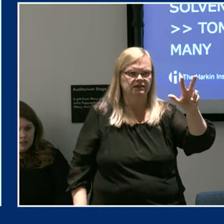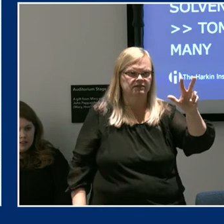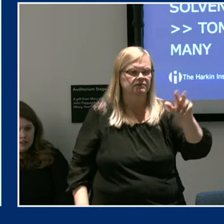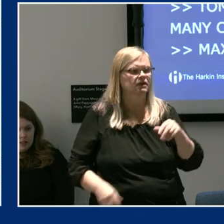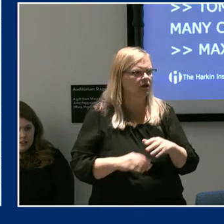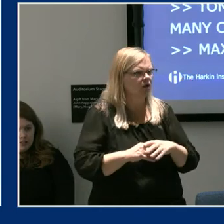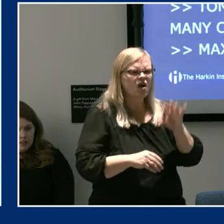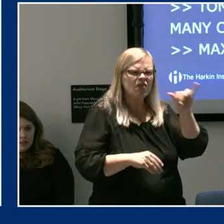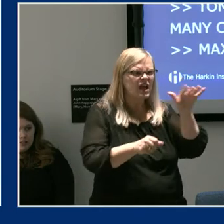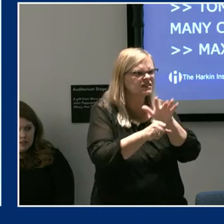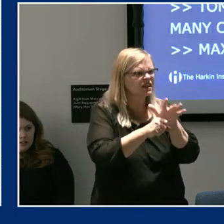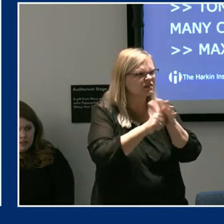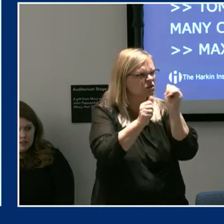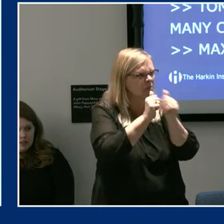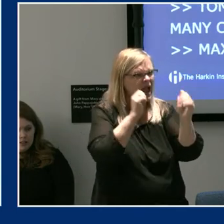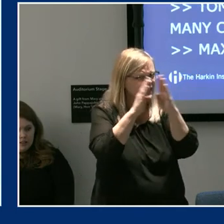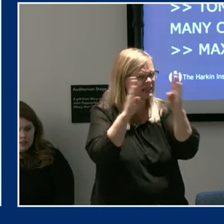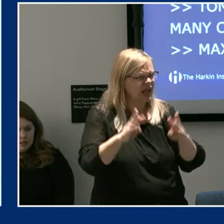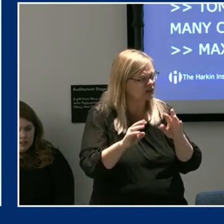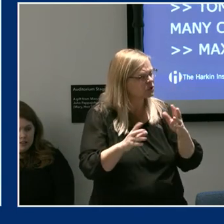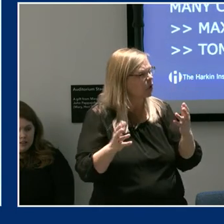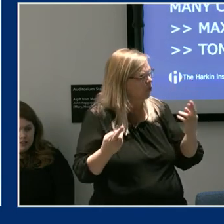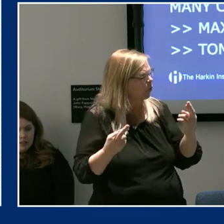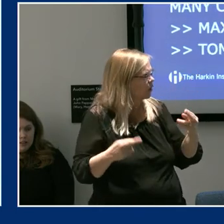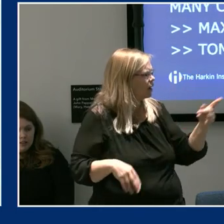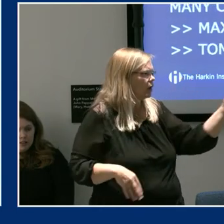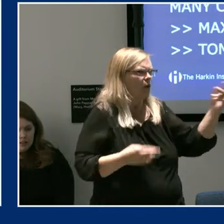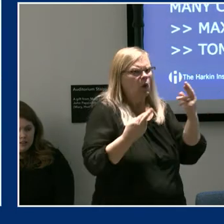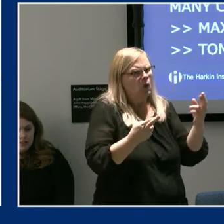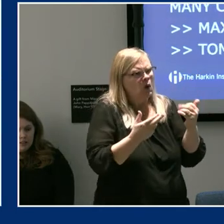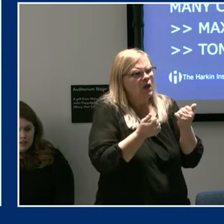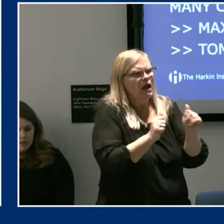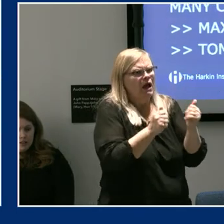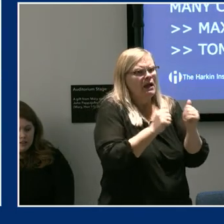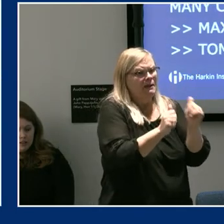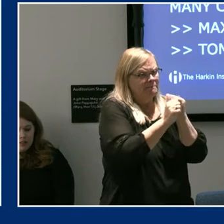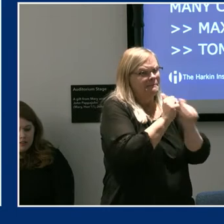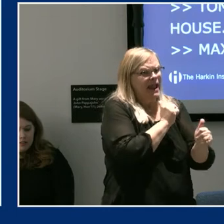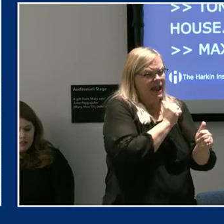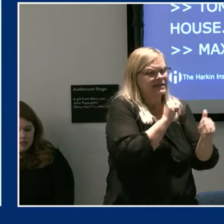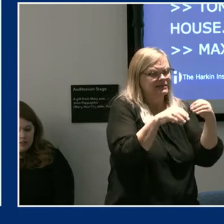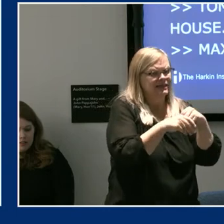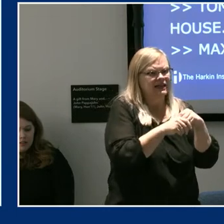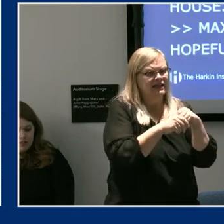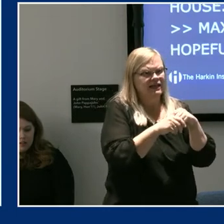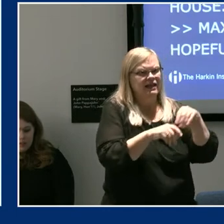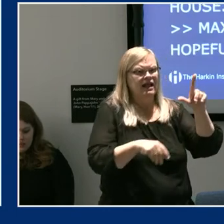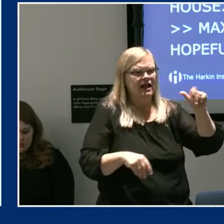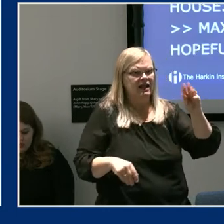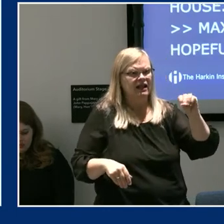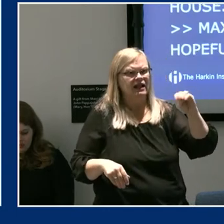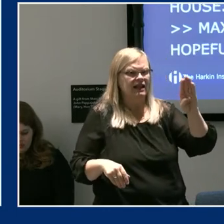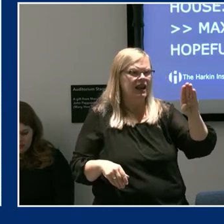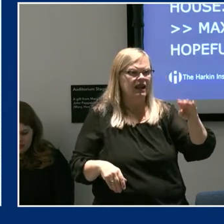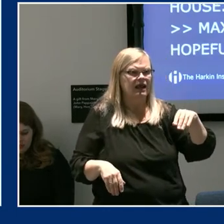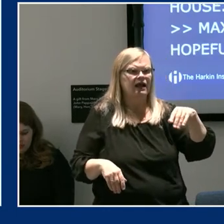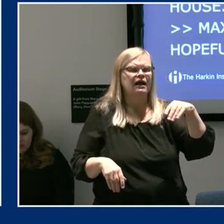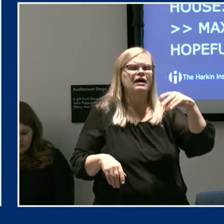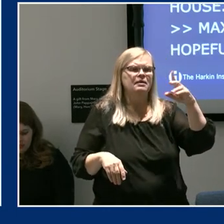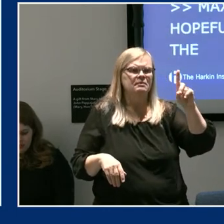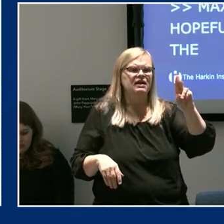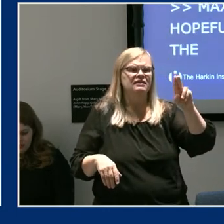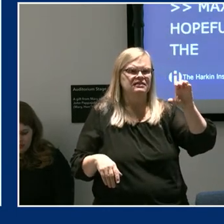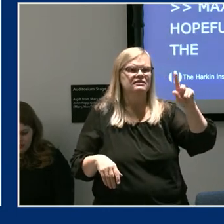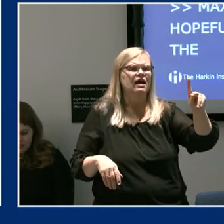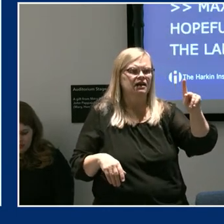That's about enough to pass the House. Yeah, hopefully there's still an effort to pass this in the lame duck session here in the next couple weeks